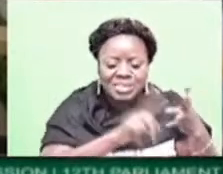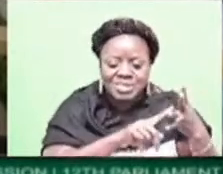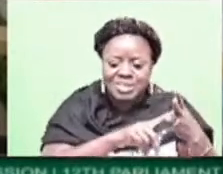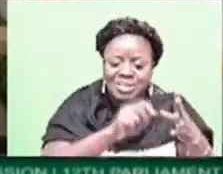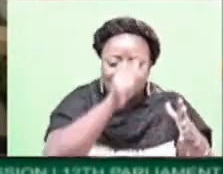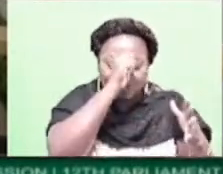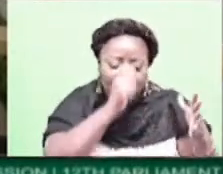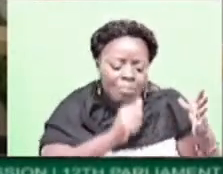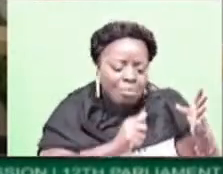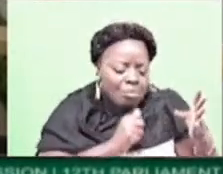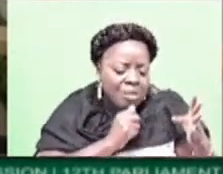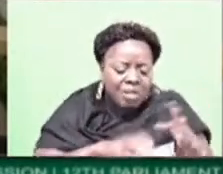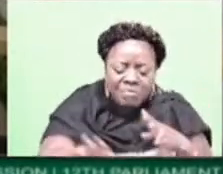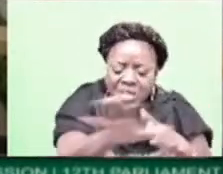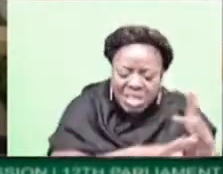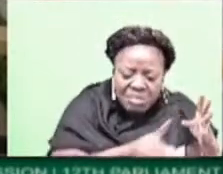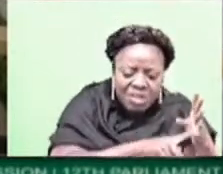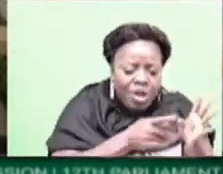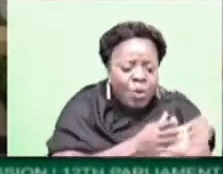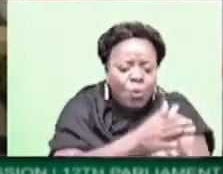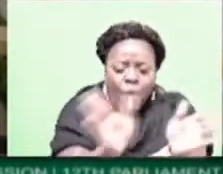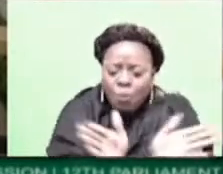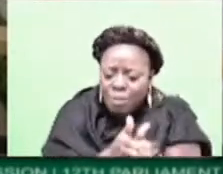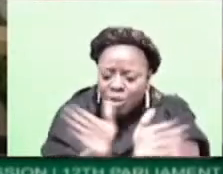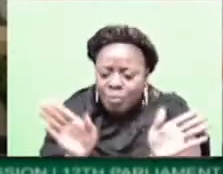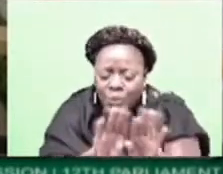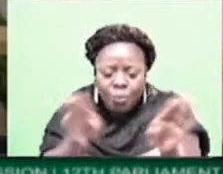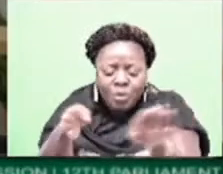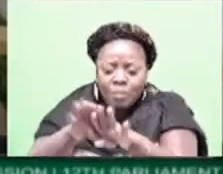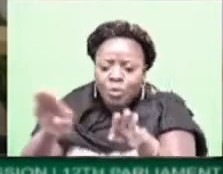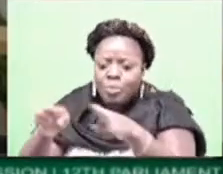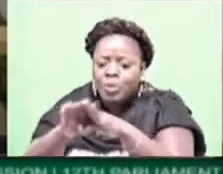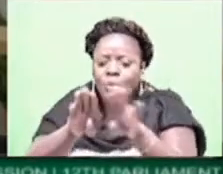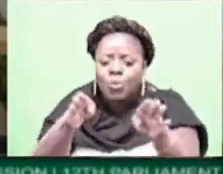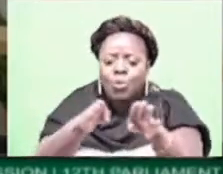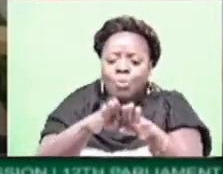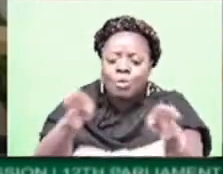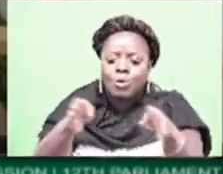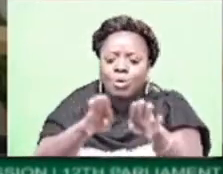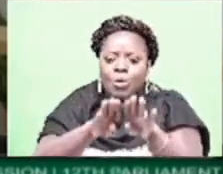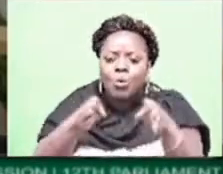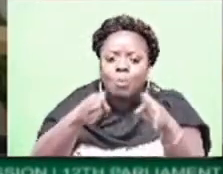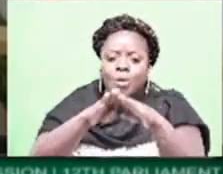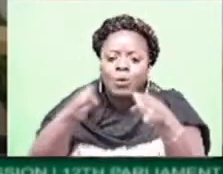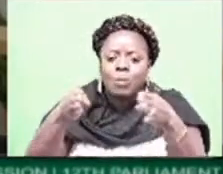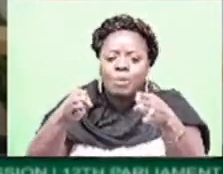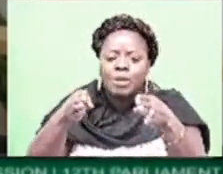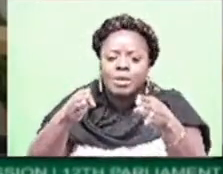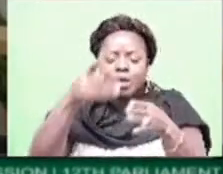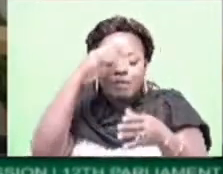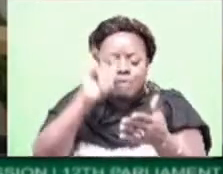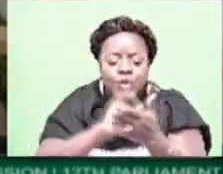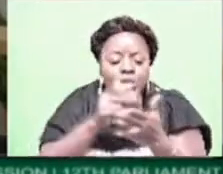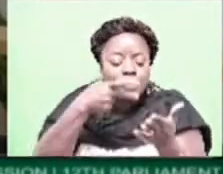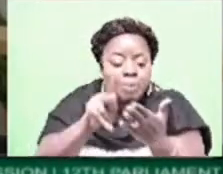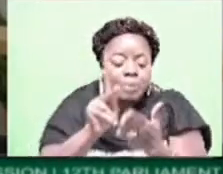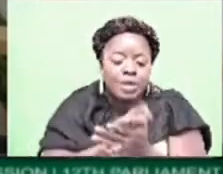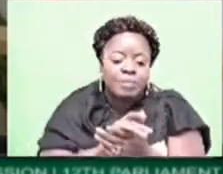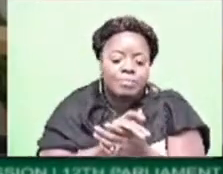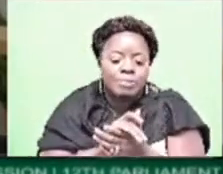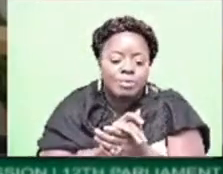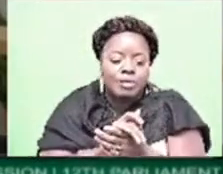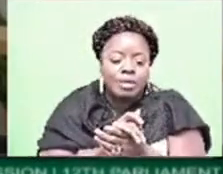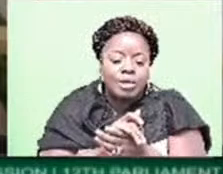sector, opening up spaces to have these payments be made in a more practical way while observing